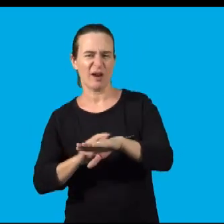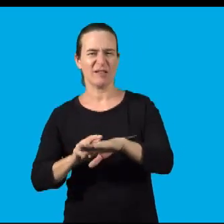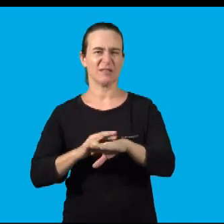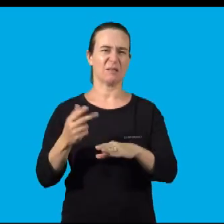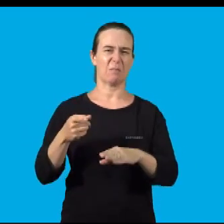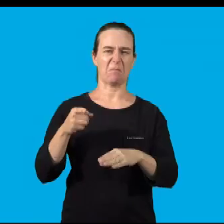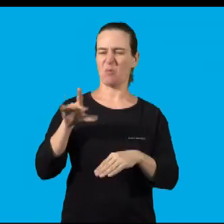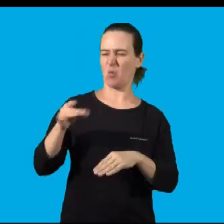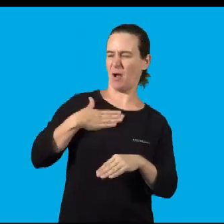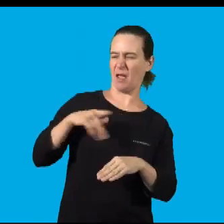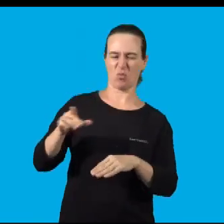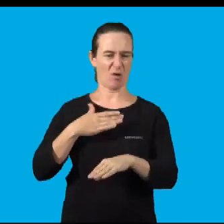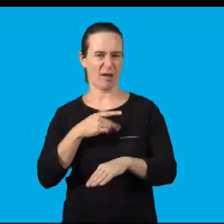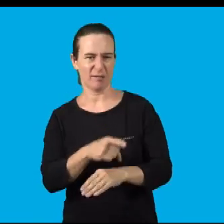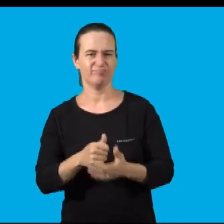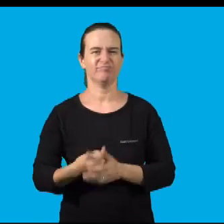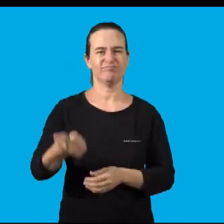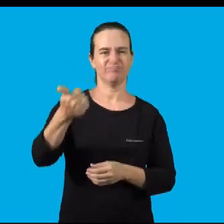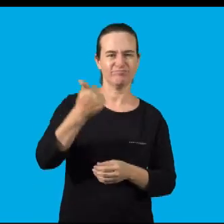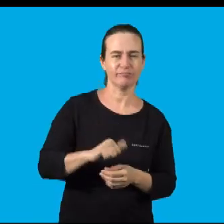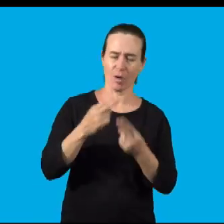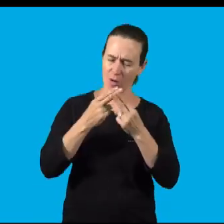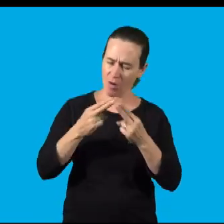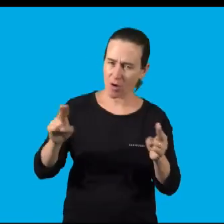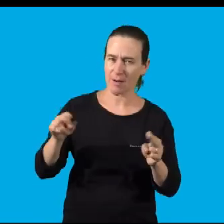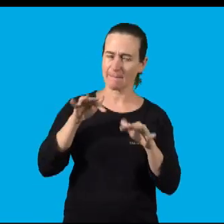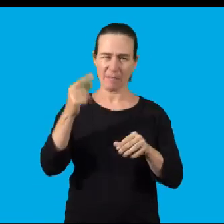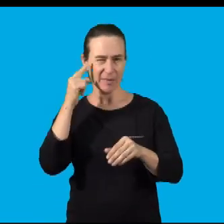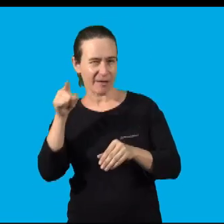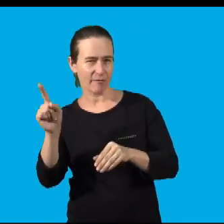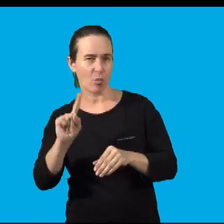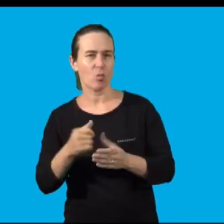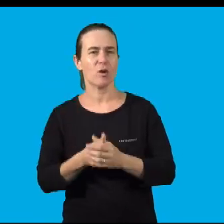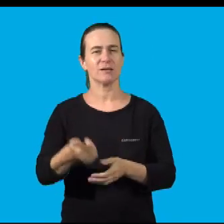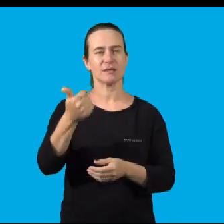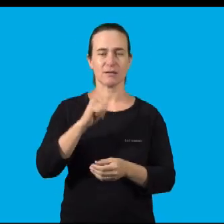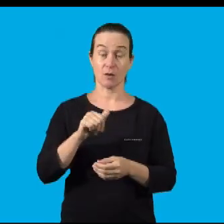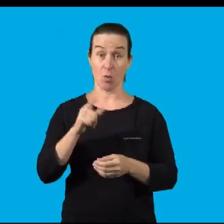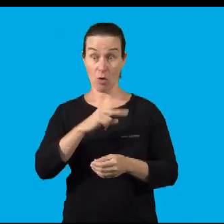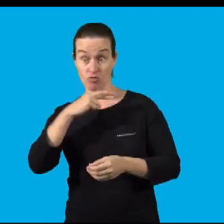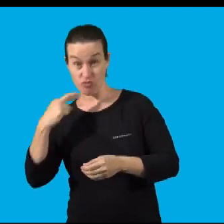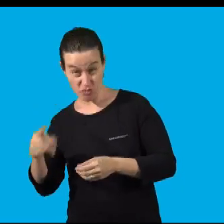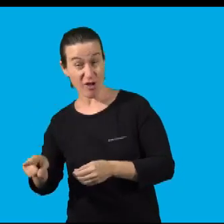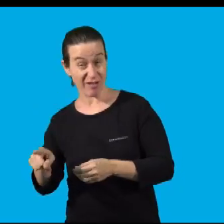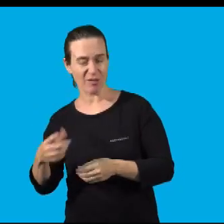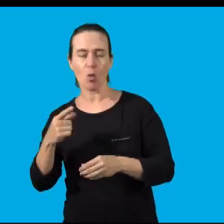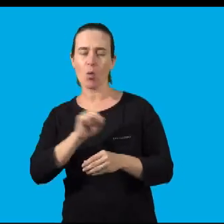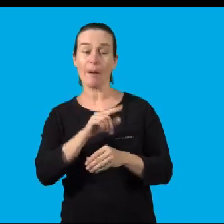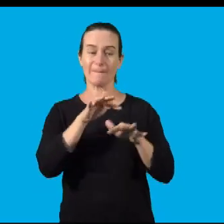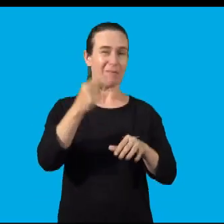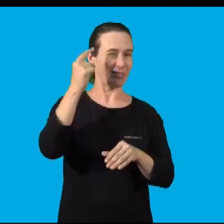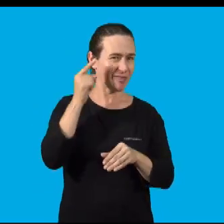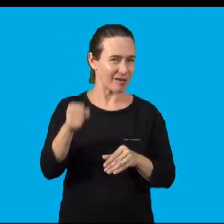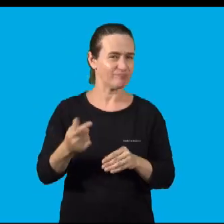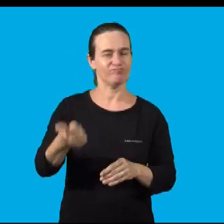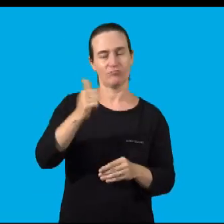racism, honor and reputation, appearance versus reality, love and trust.